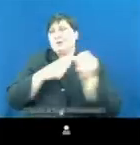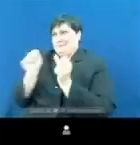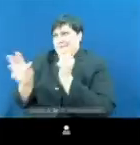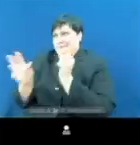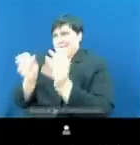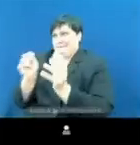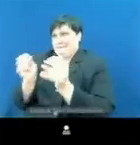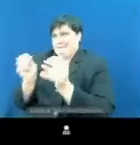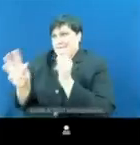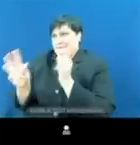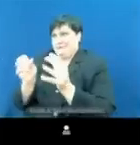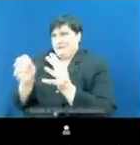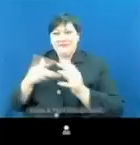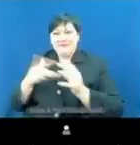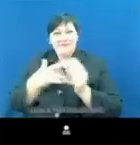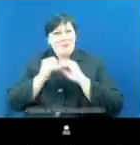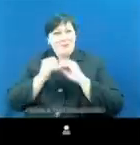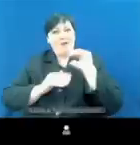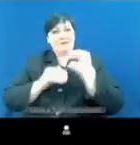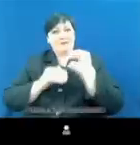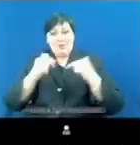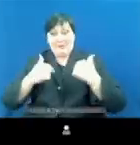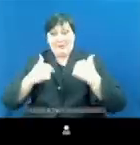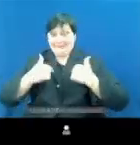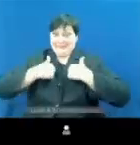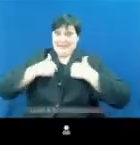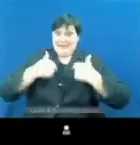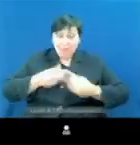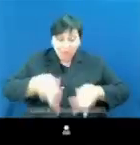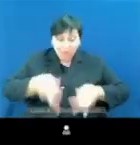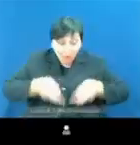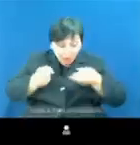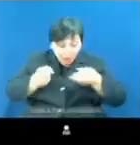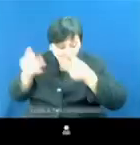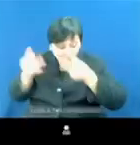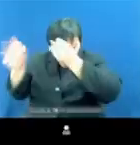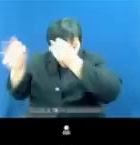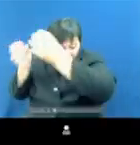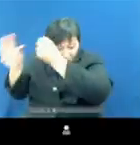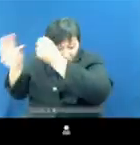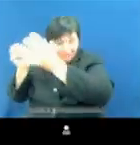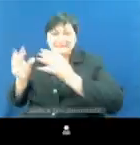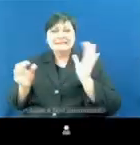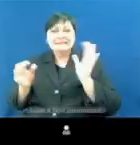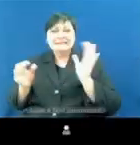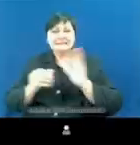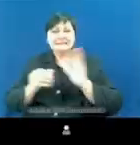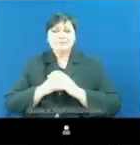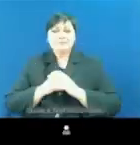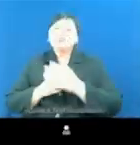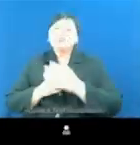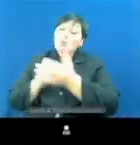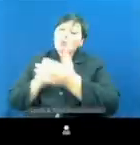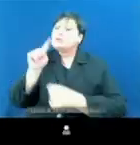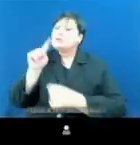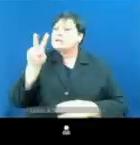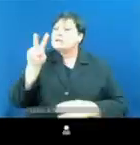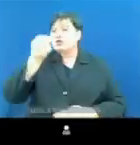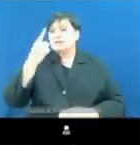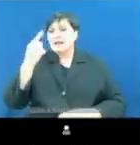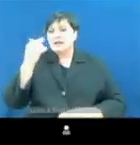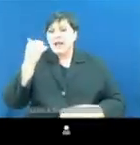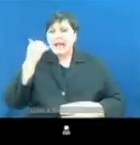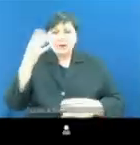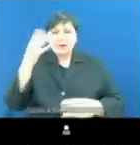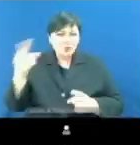that need or that feeling of you're hearing and you're a court interpreter. I don't know if you guys can hear my